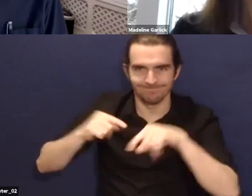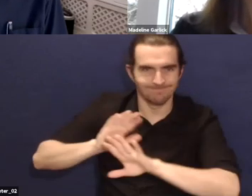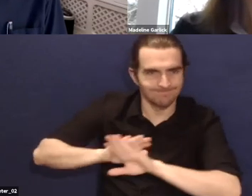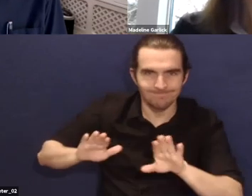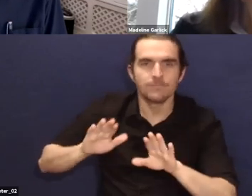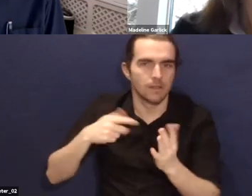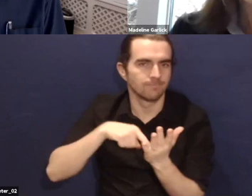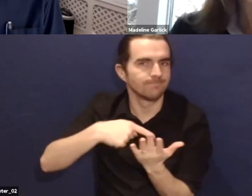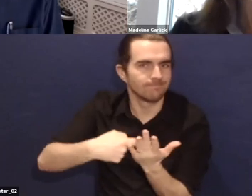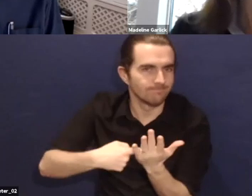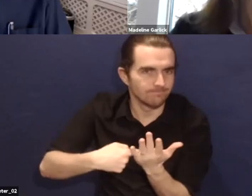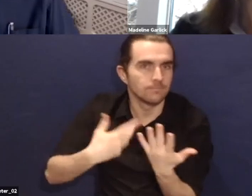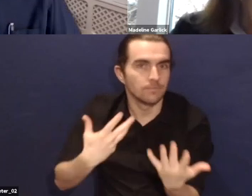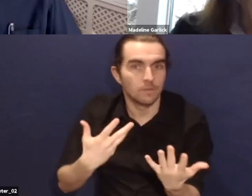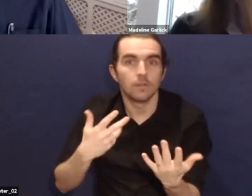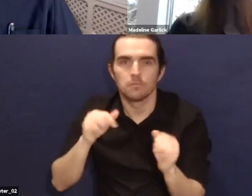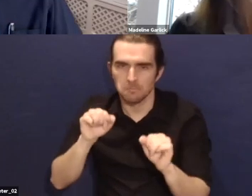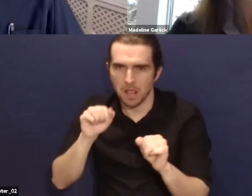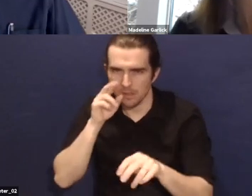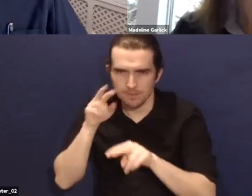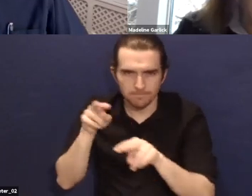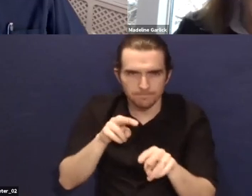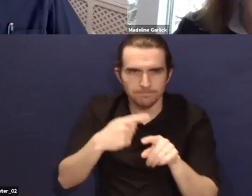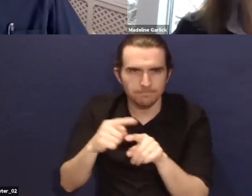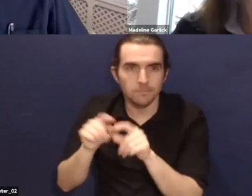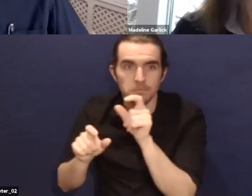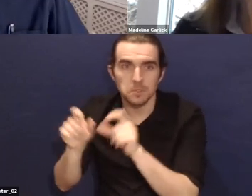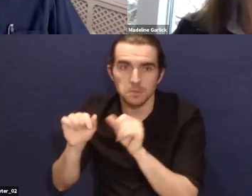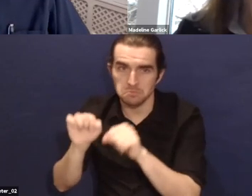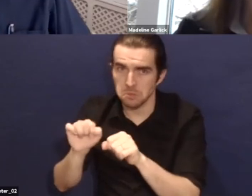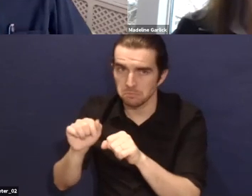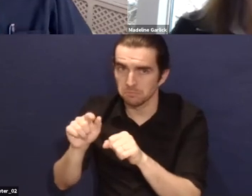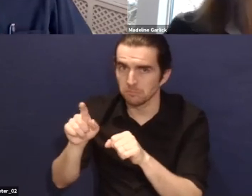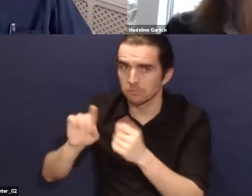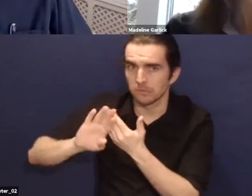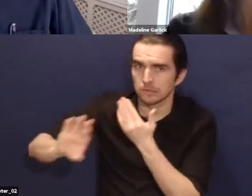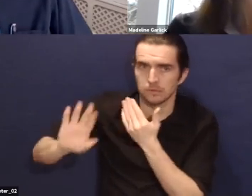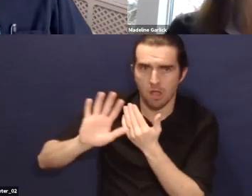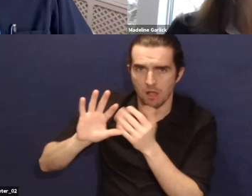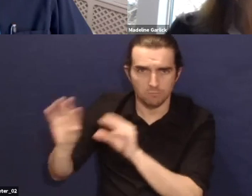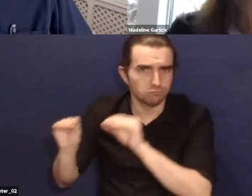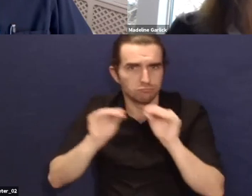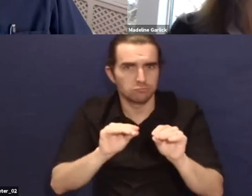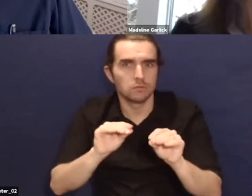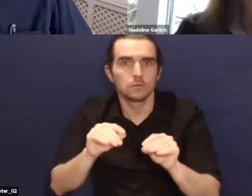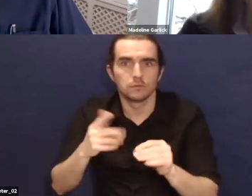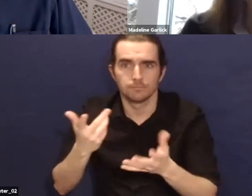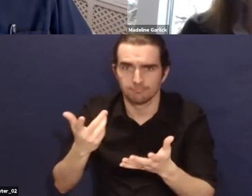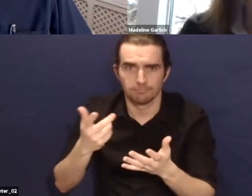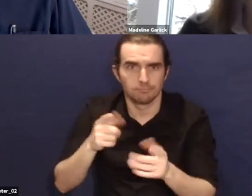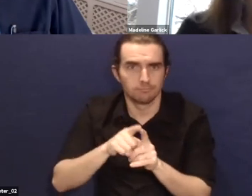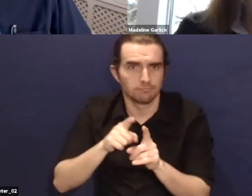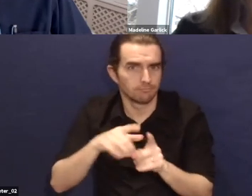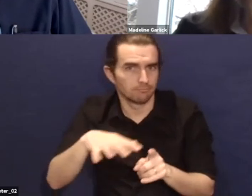out or to expand programs for alternatives to detention, whether this involves reporting requirements or some kind of semi-open